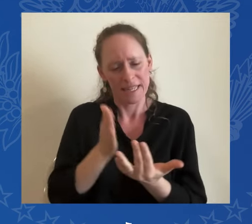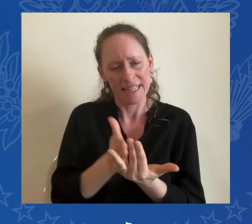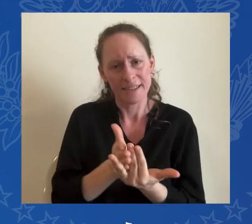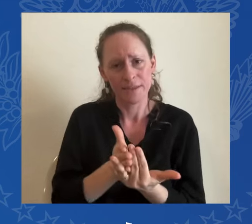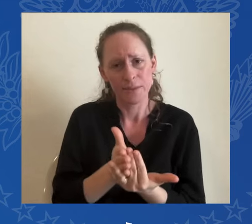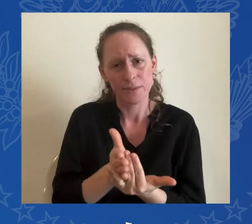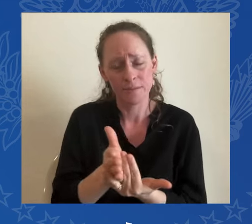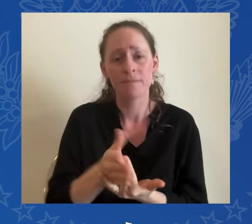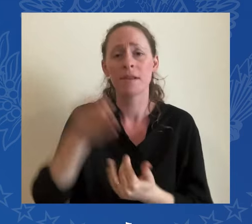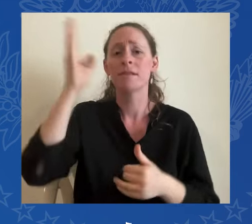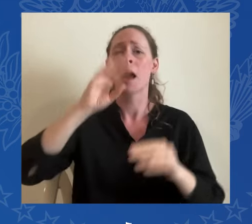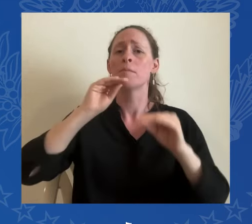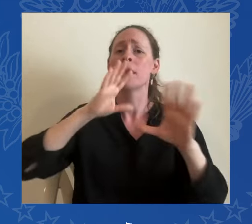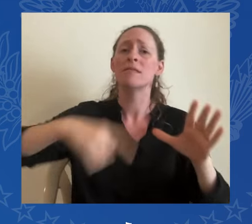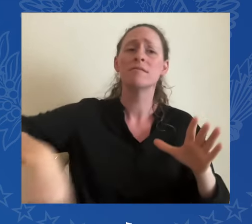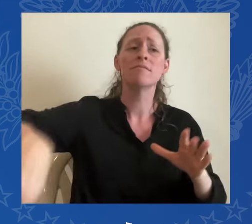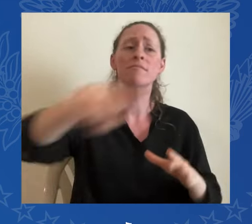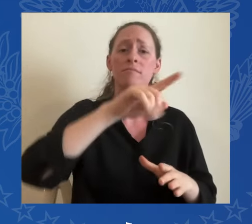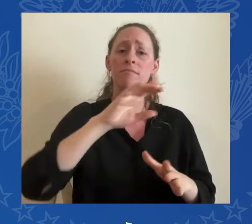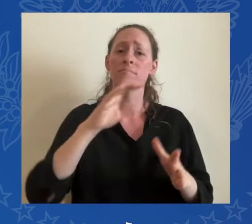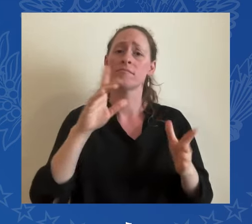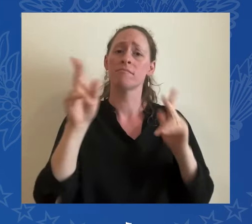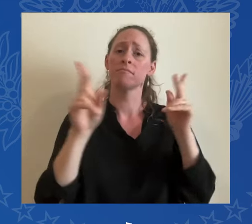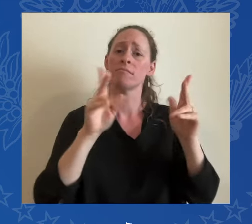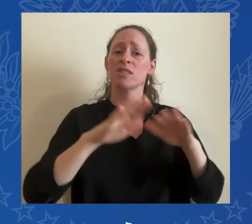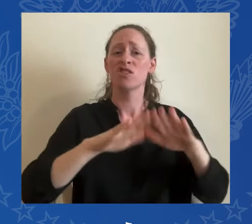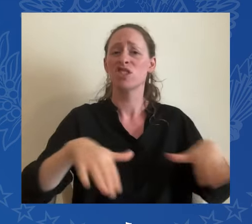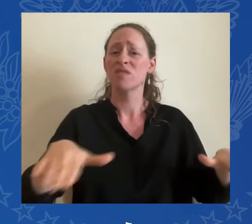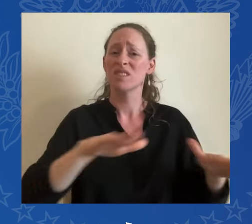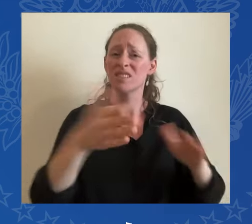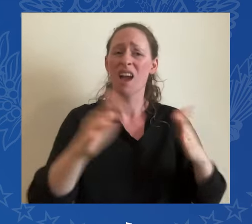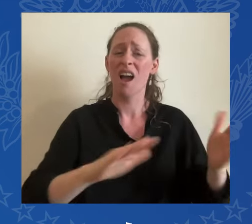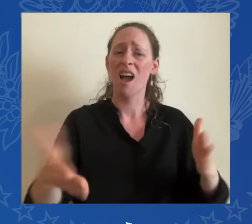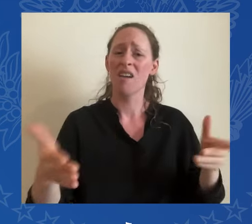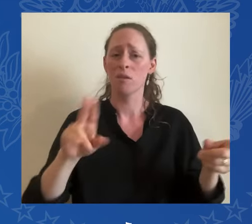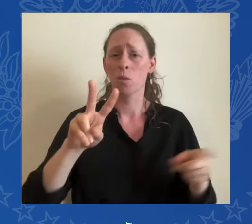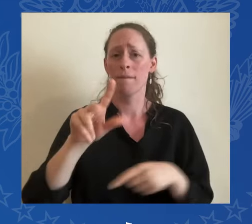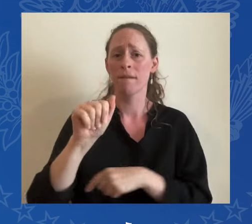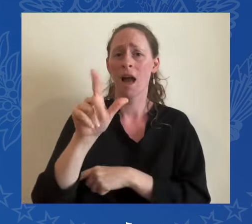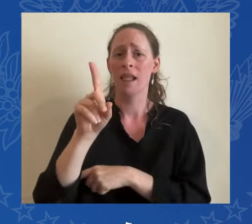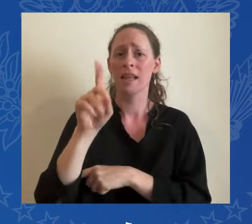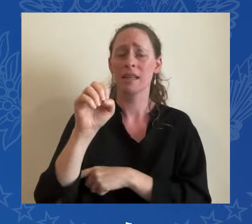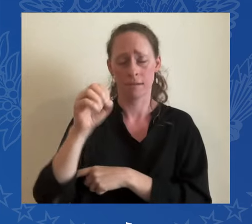And may God bless their families. We're thinking of you.